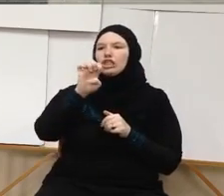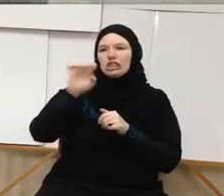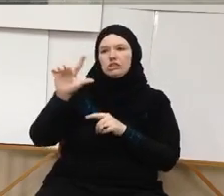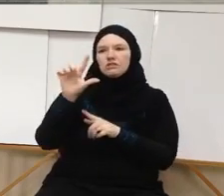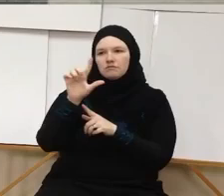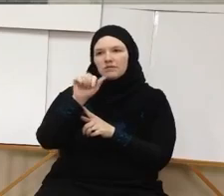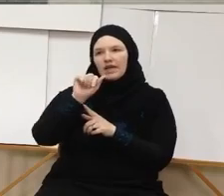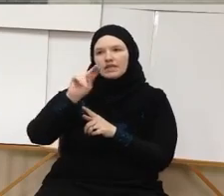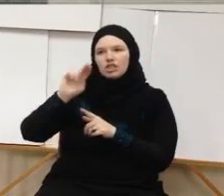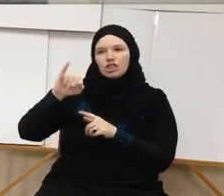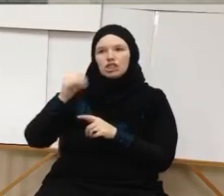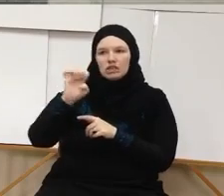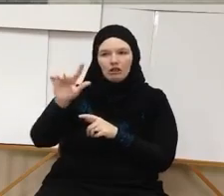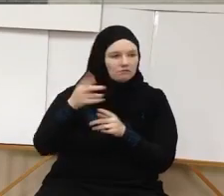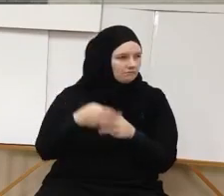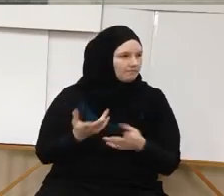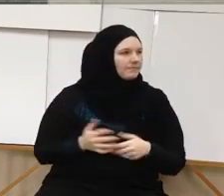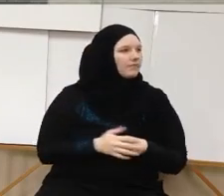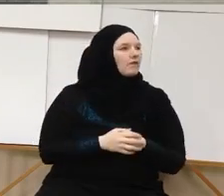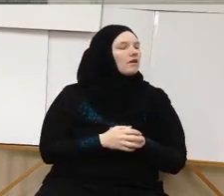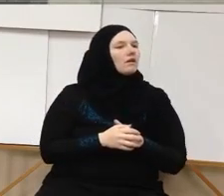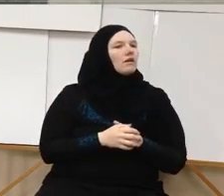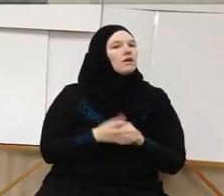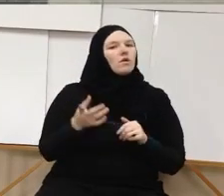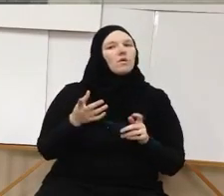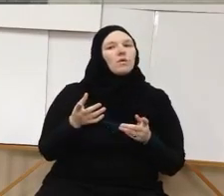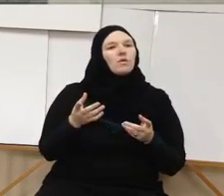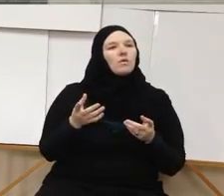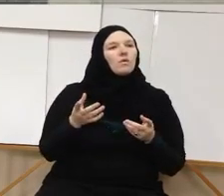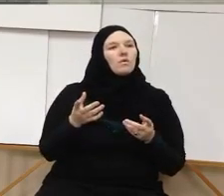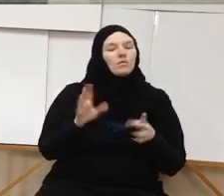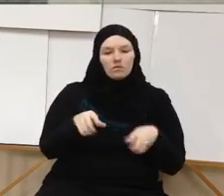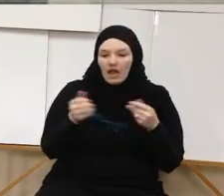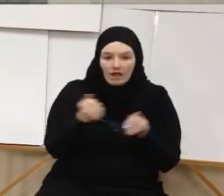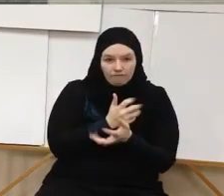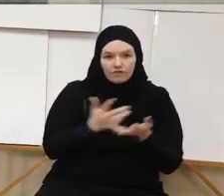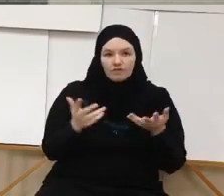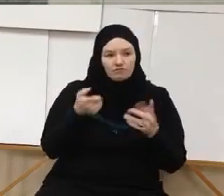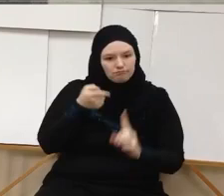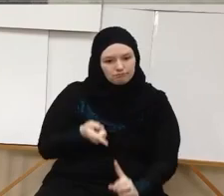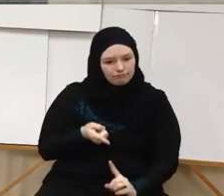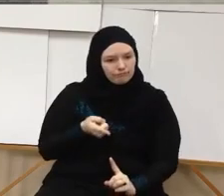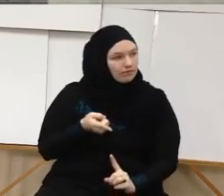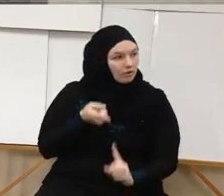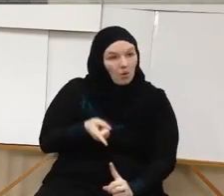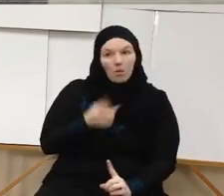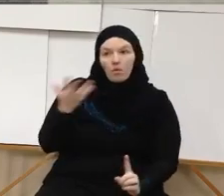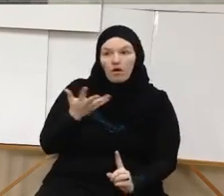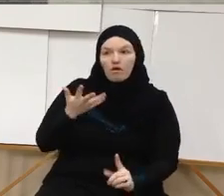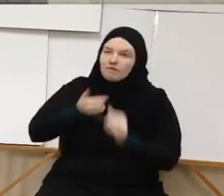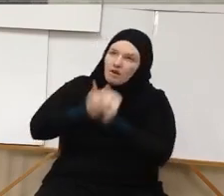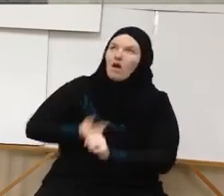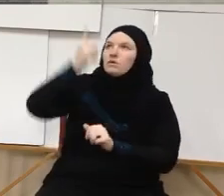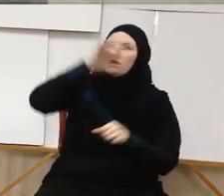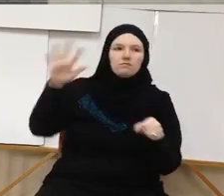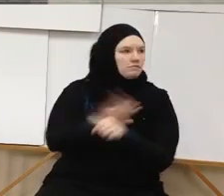that Allah gave to Isa, in which the substance and the core is Islam, submission to Allah subhanahu wa ta'ala.